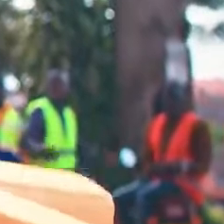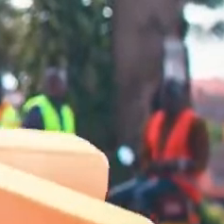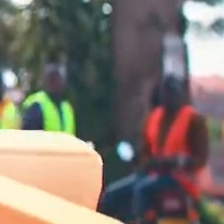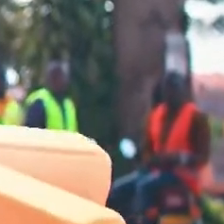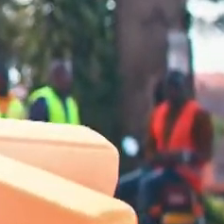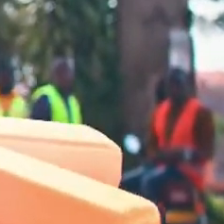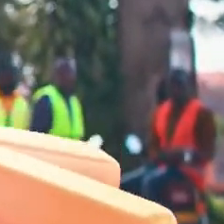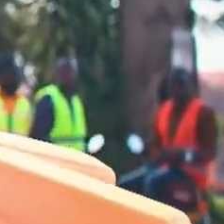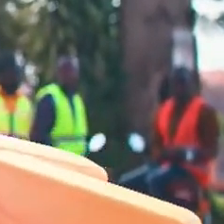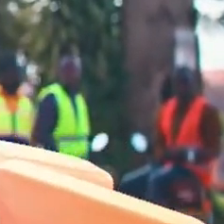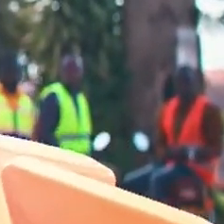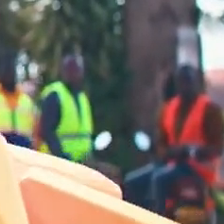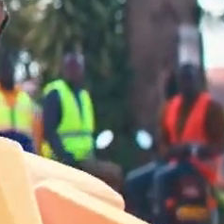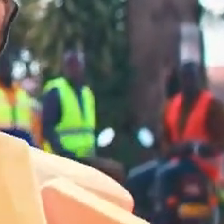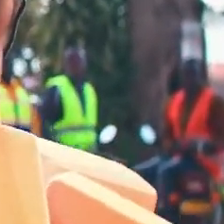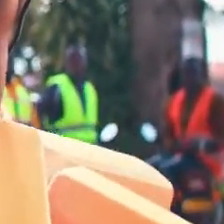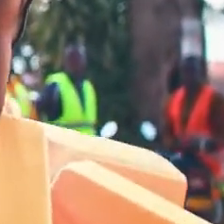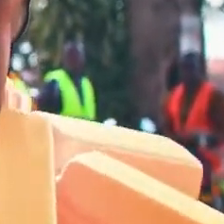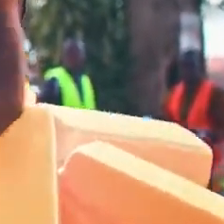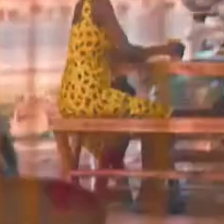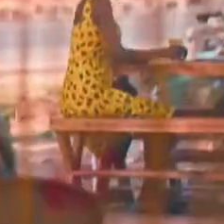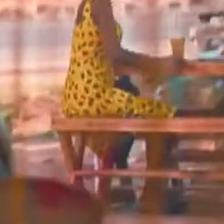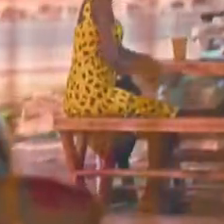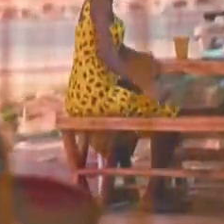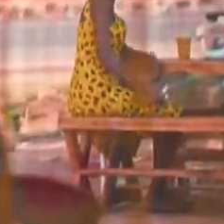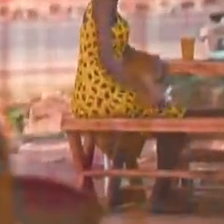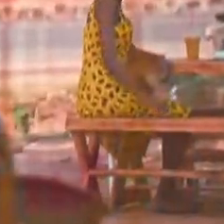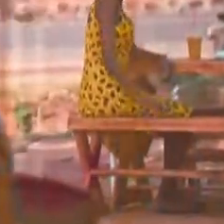Jerry Con! Hey, Master Blaster! Touch him, man!